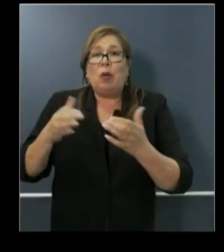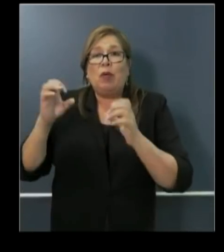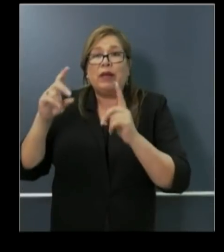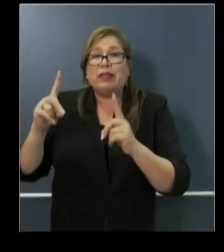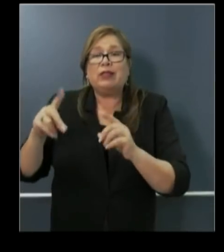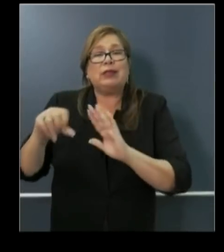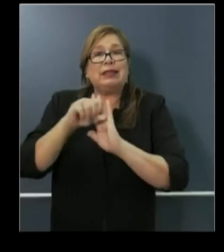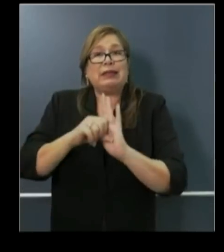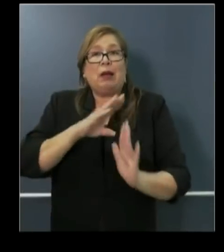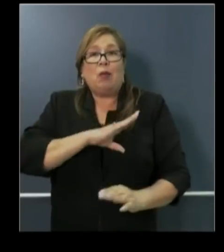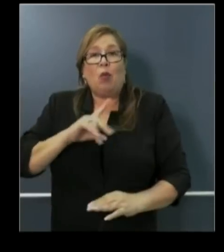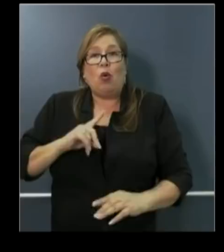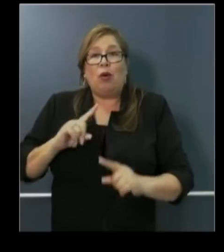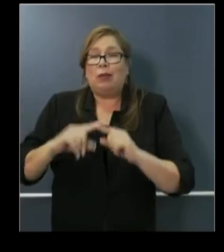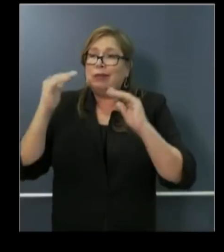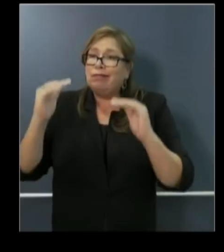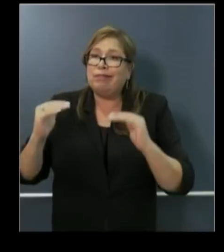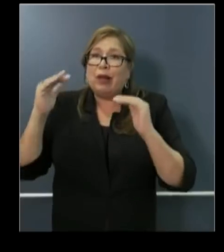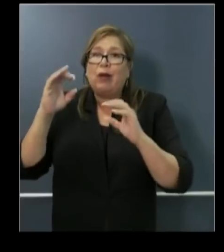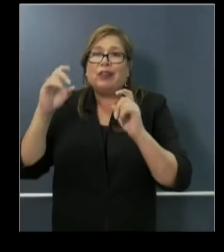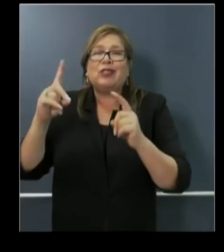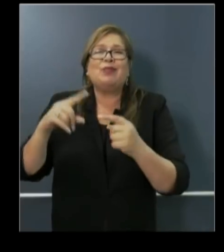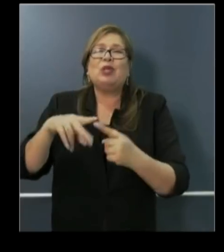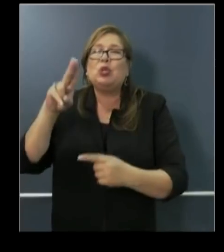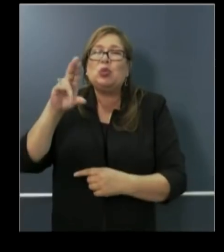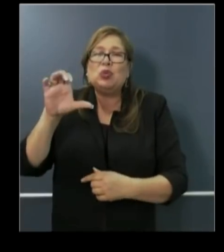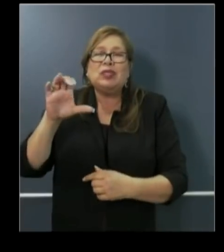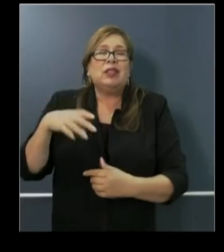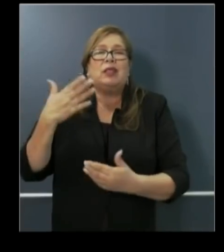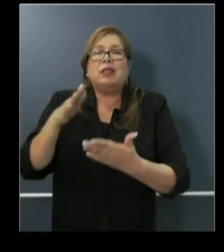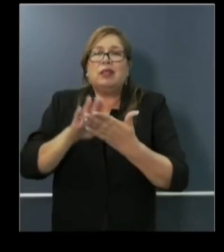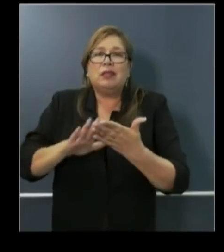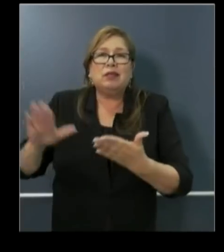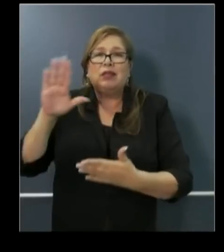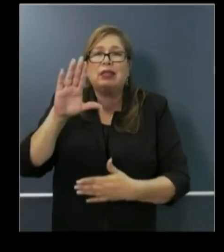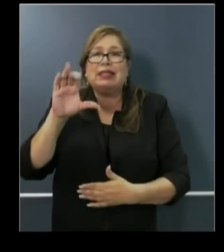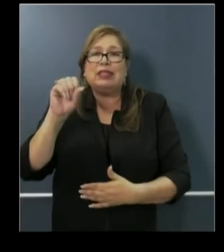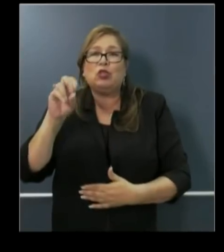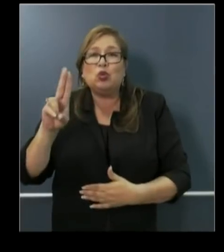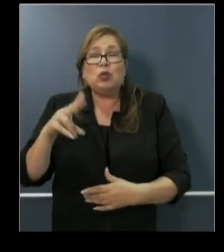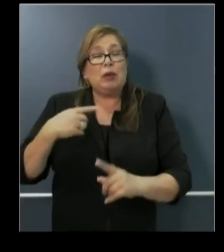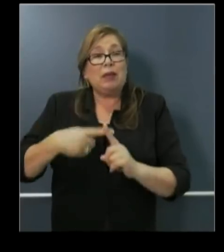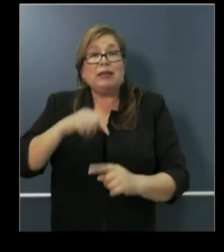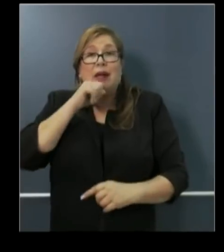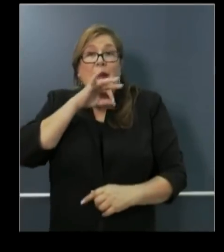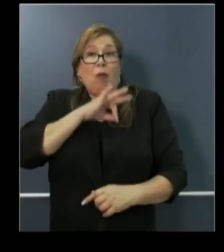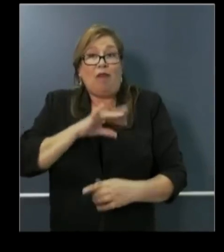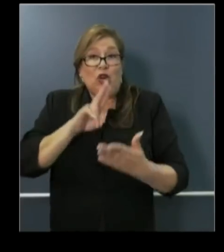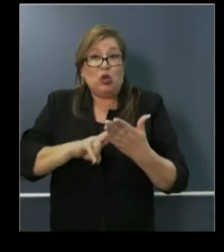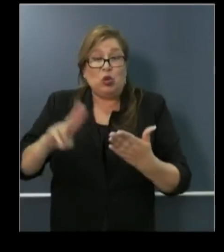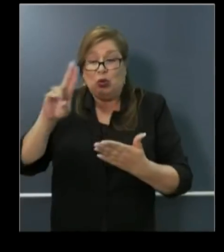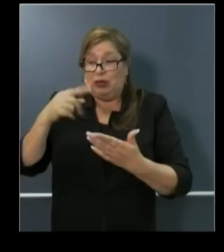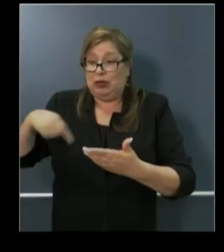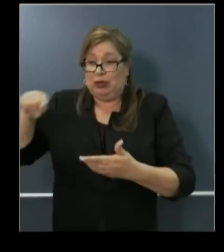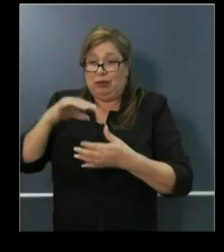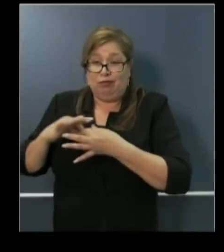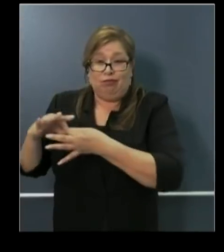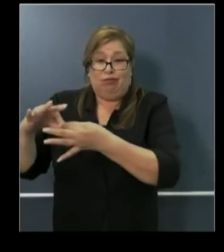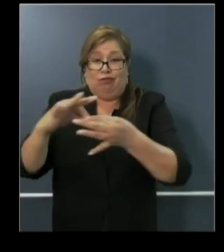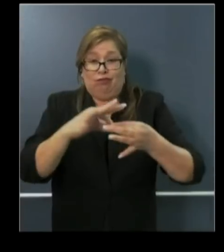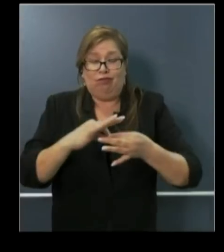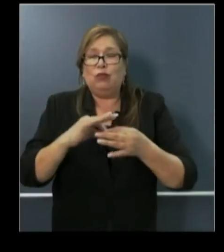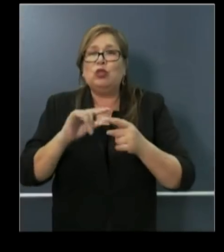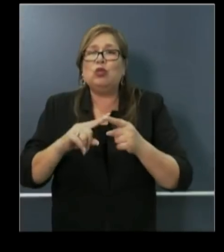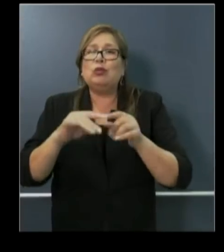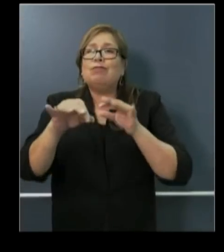education partners, UC, CSU, community college systems, and the private nonprofit universities, on solutions to a lot of the